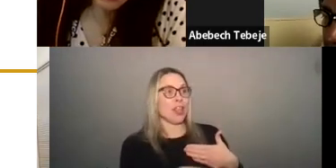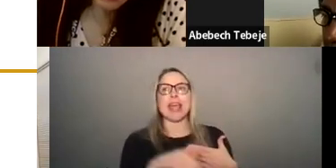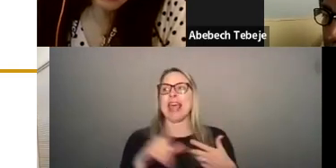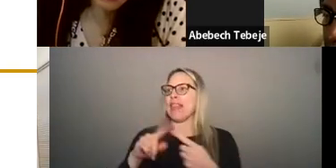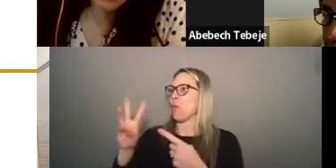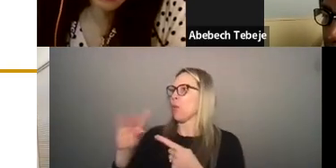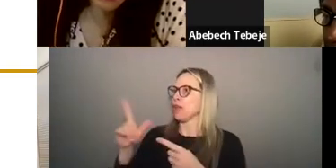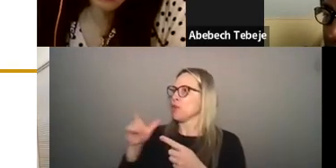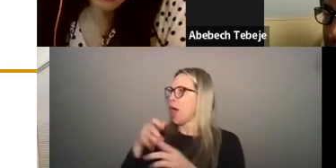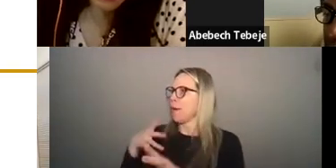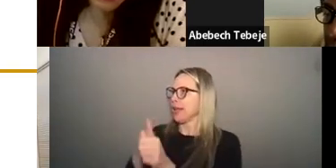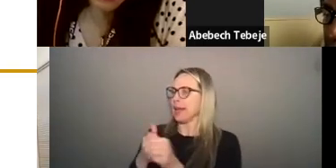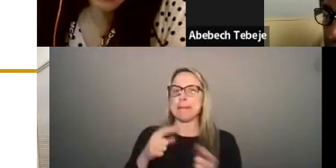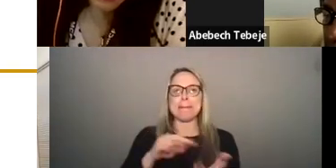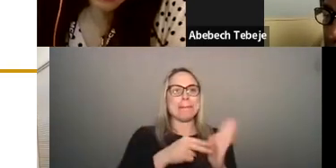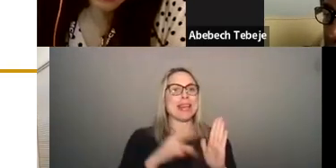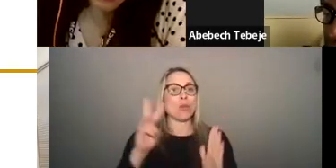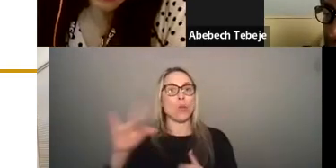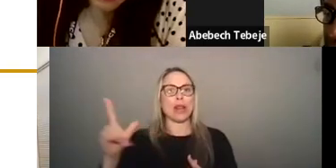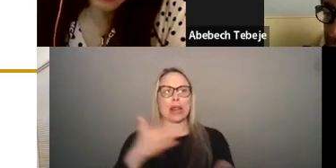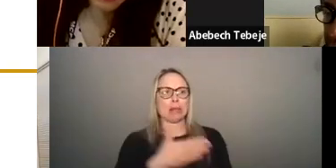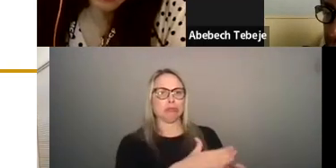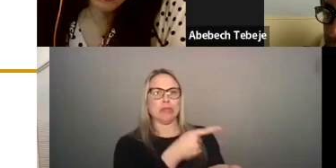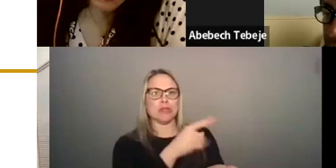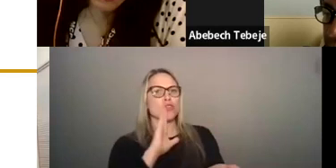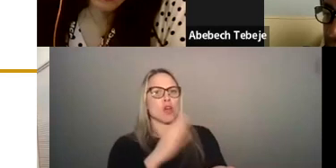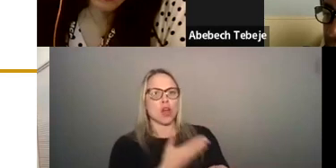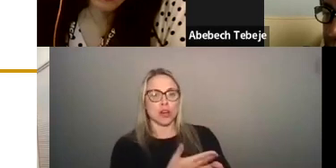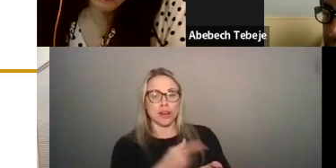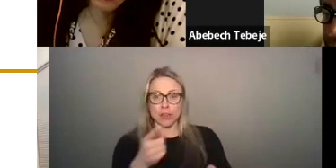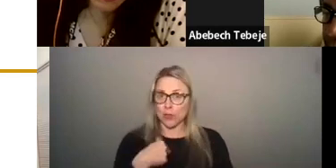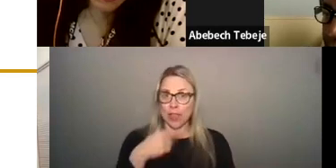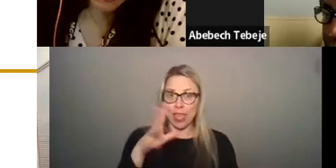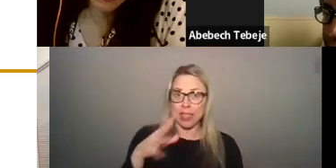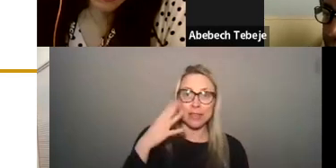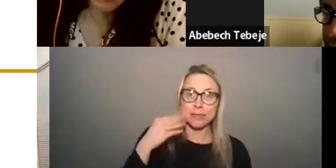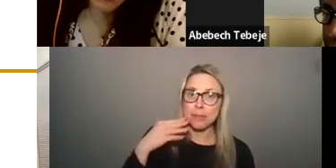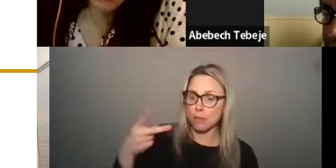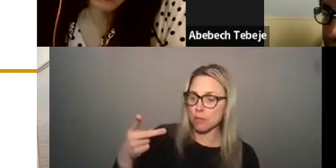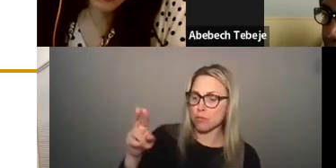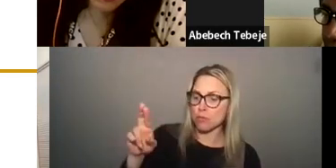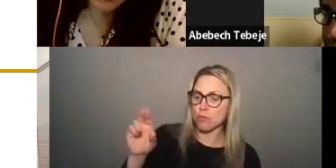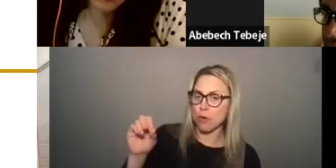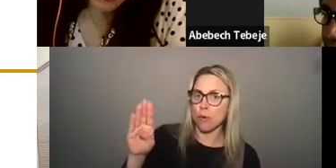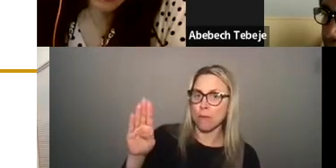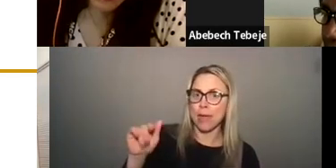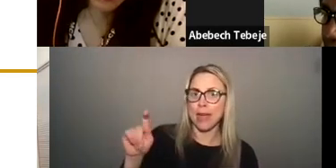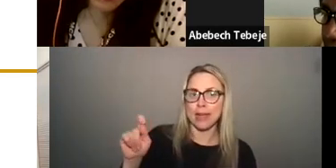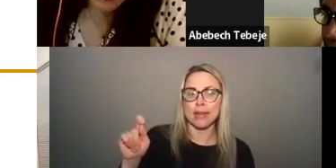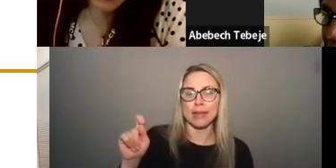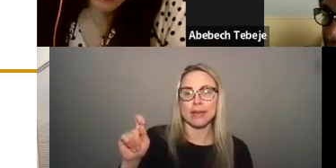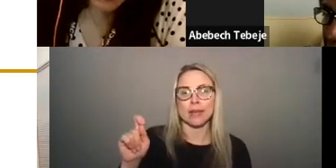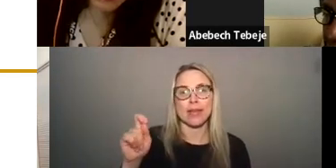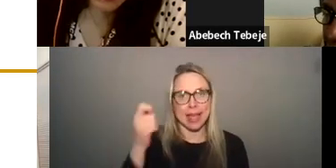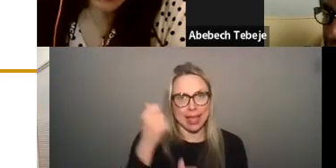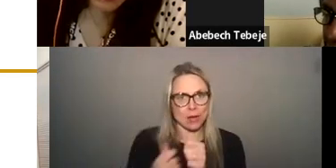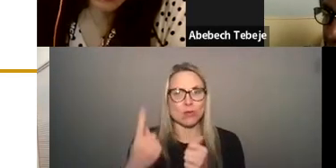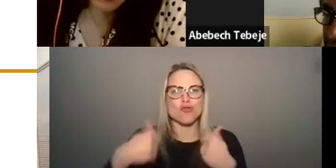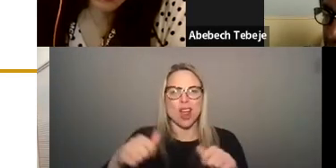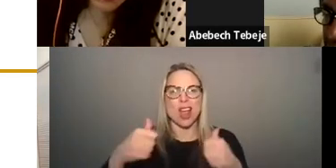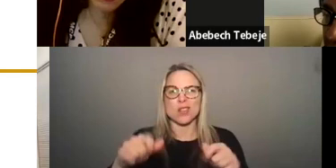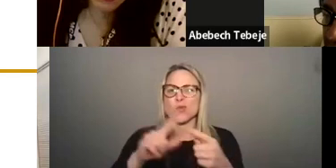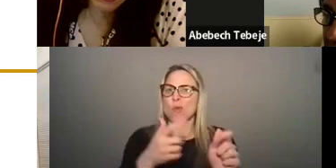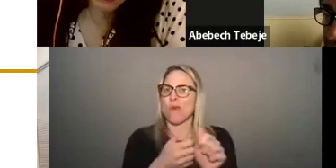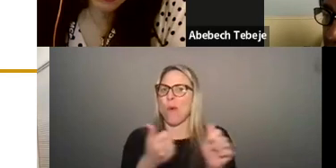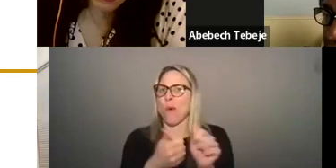excluded. And if you've never been in probate, probate is everybody tries to avoid